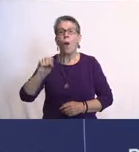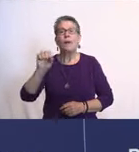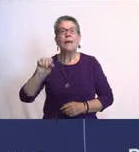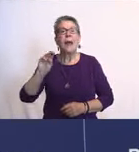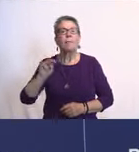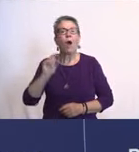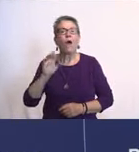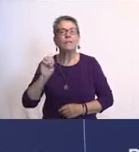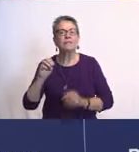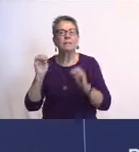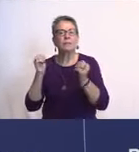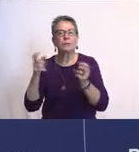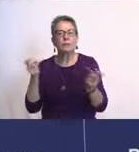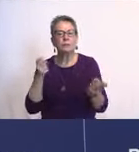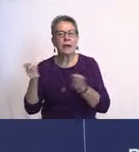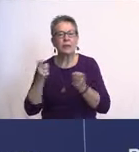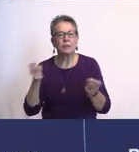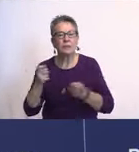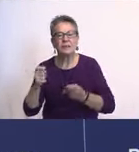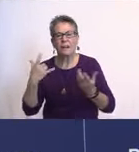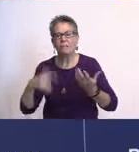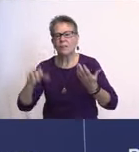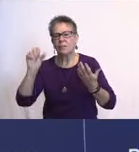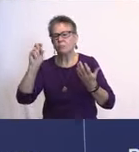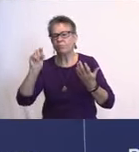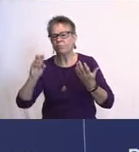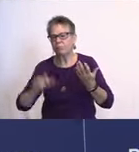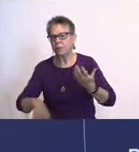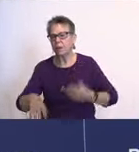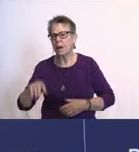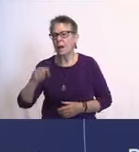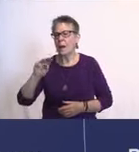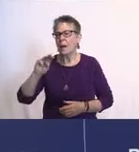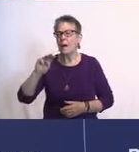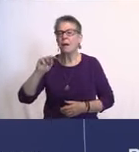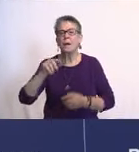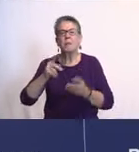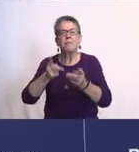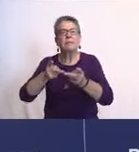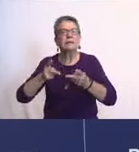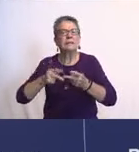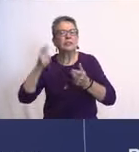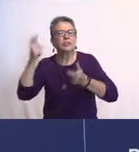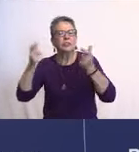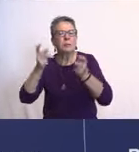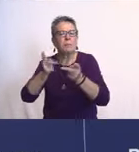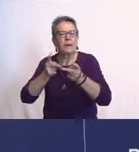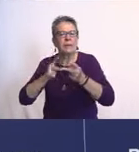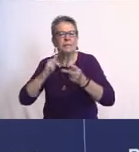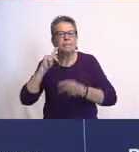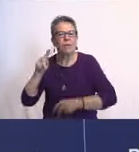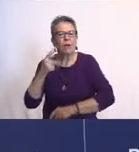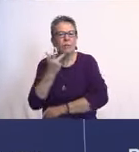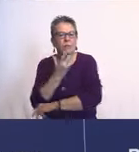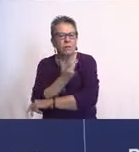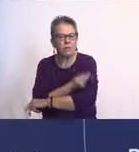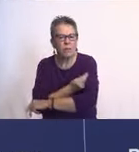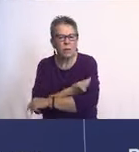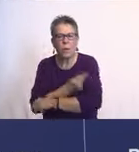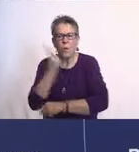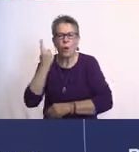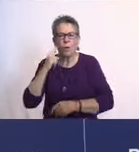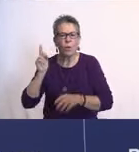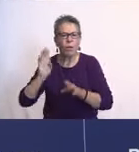testing site that was established in Galloway will be closing on February 6th. Acute care strike teams, they're still